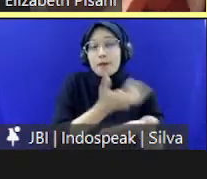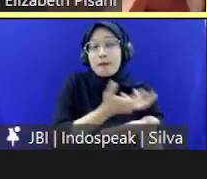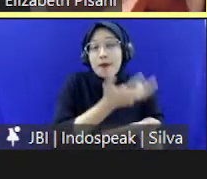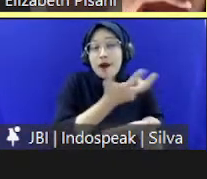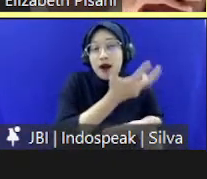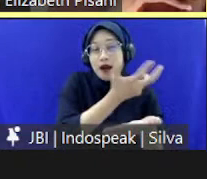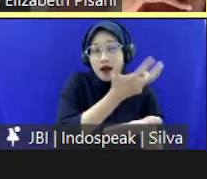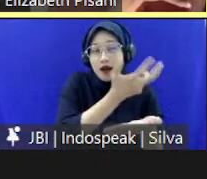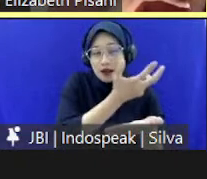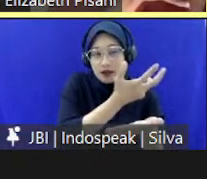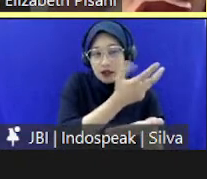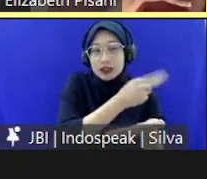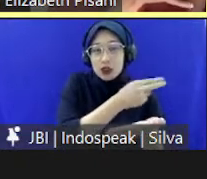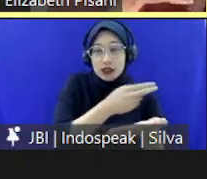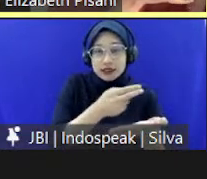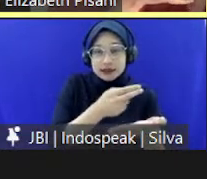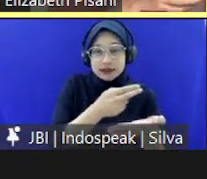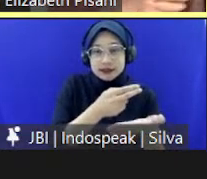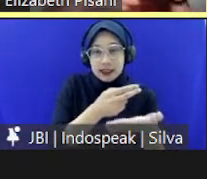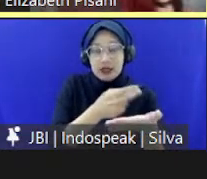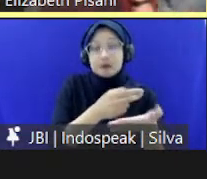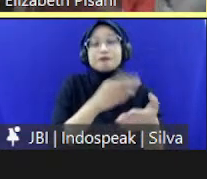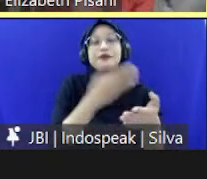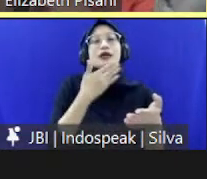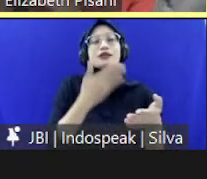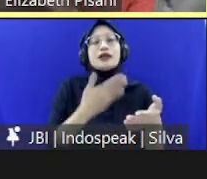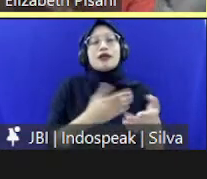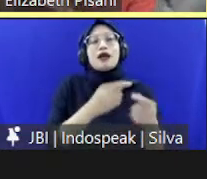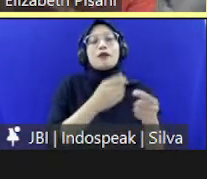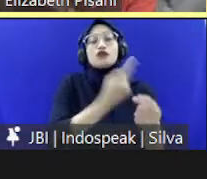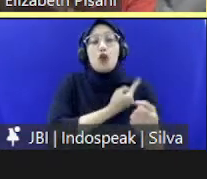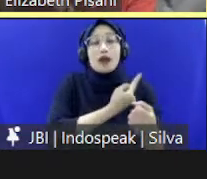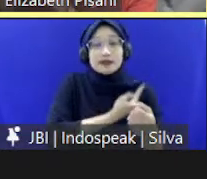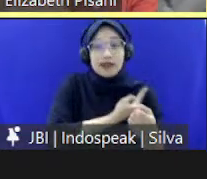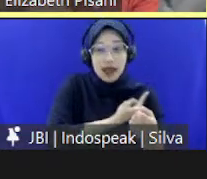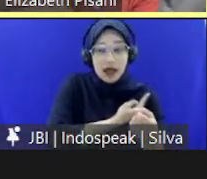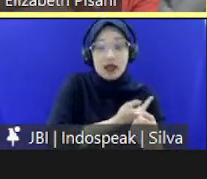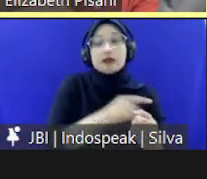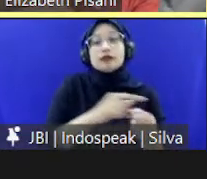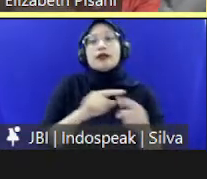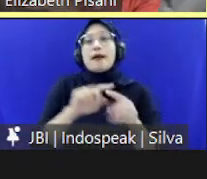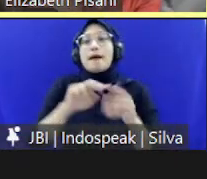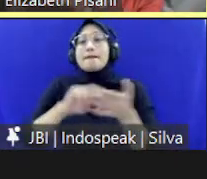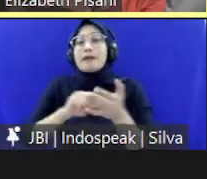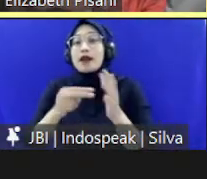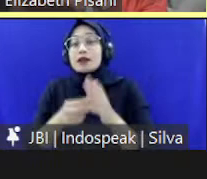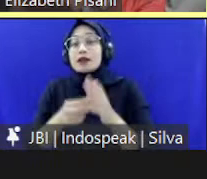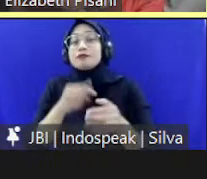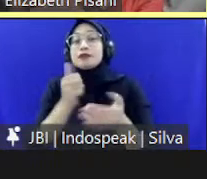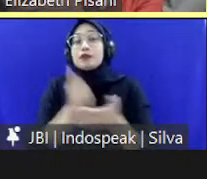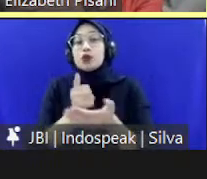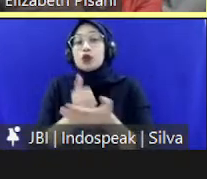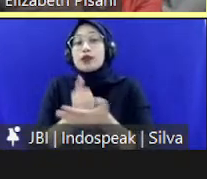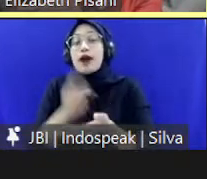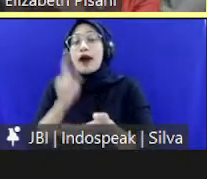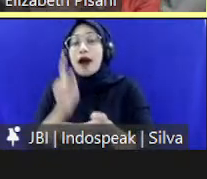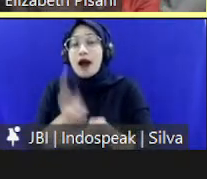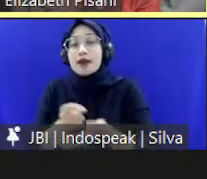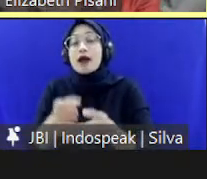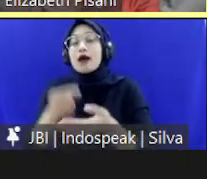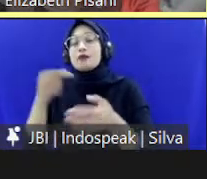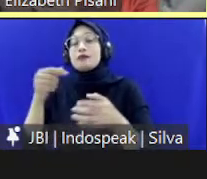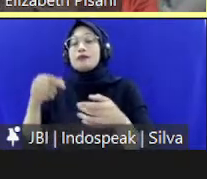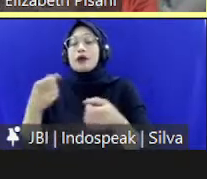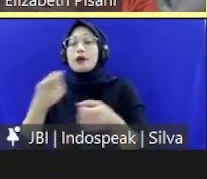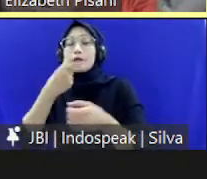market, mostly in the private sector, it means that we can have very, very low price medicines in the public sector that